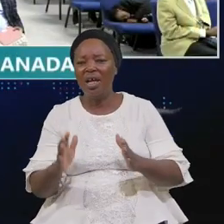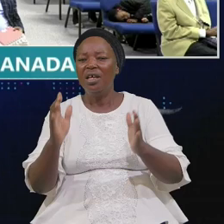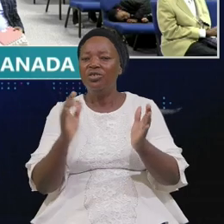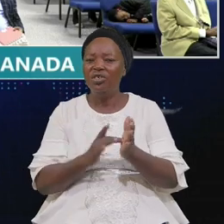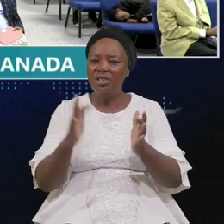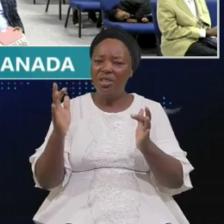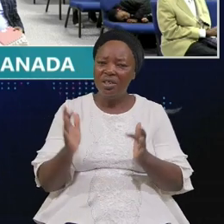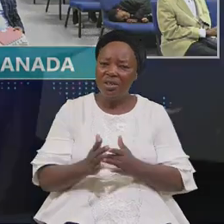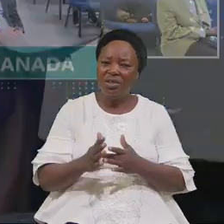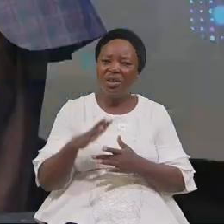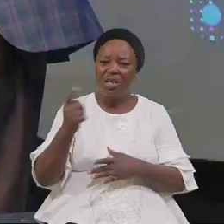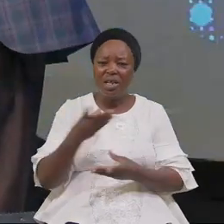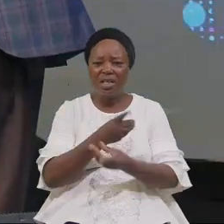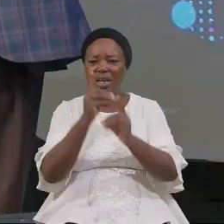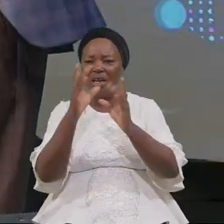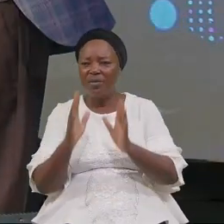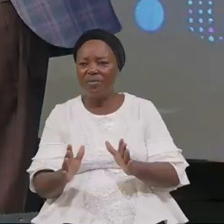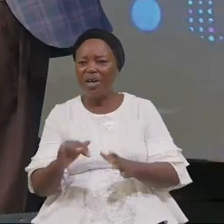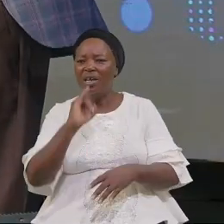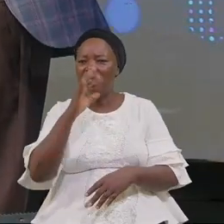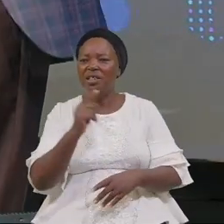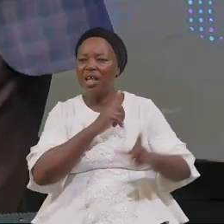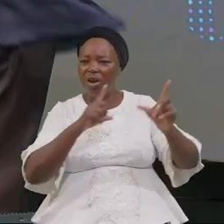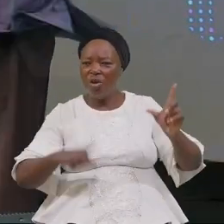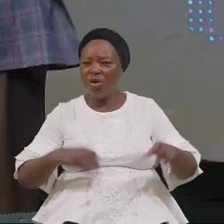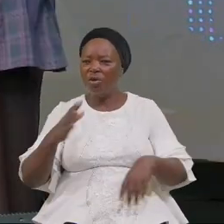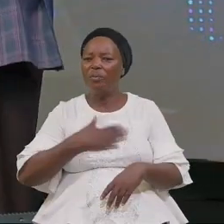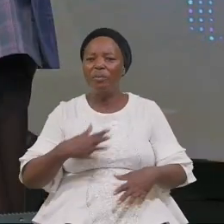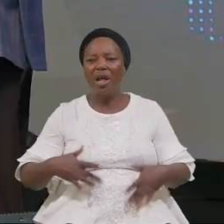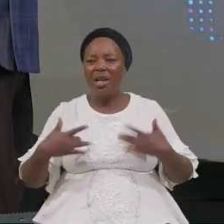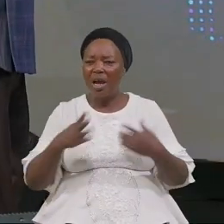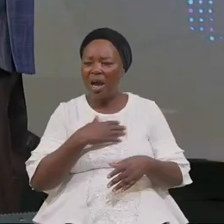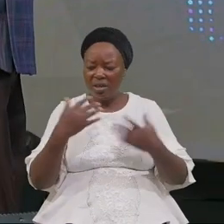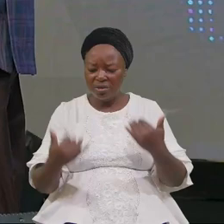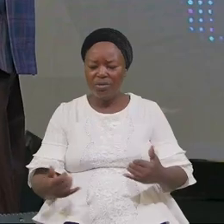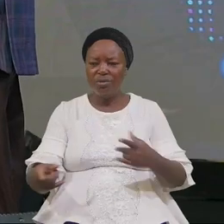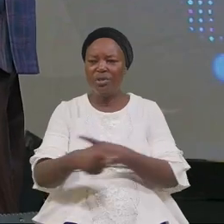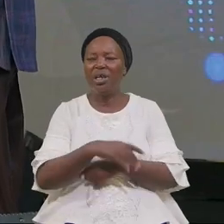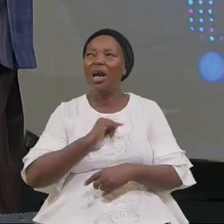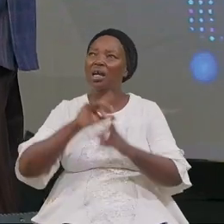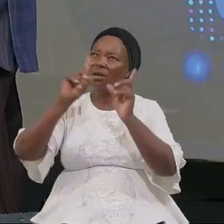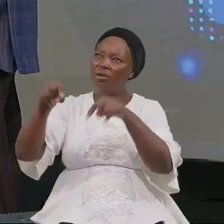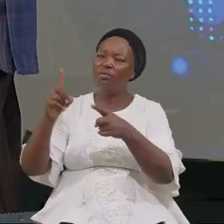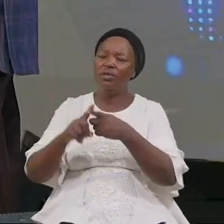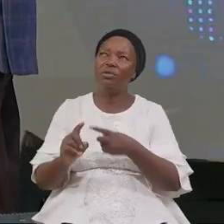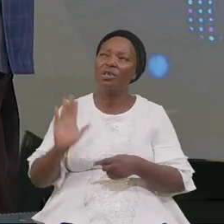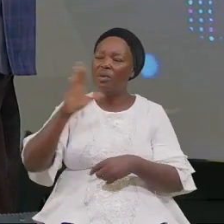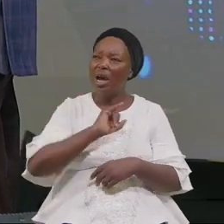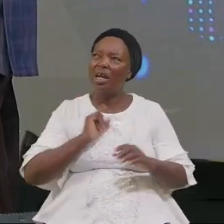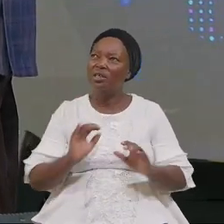Jesus, the deliverer, is the Lord of my life, and today I come to him, I